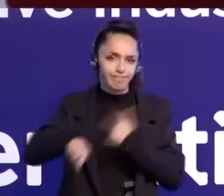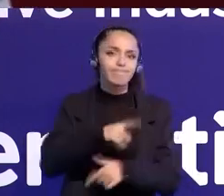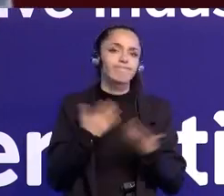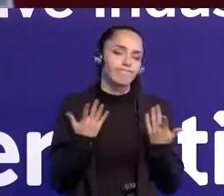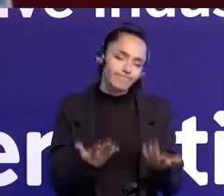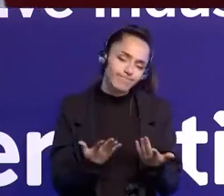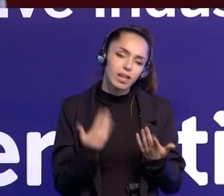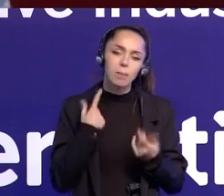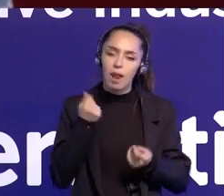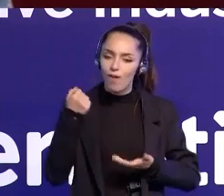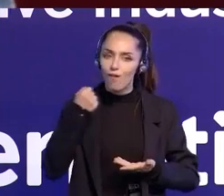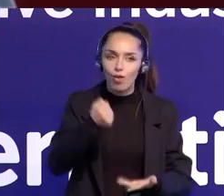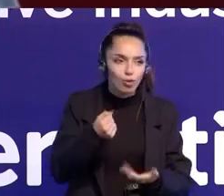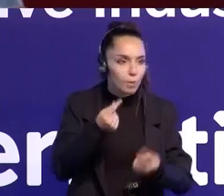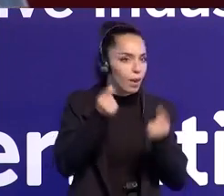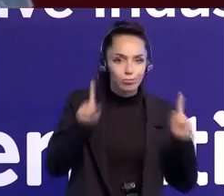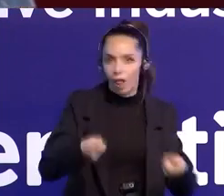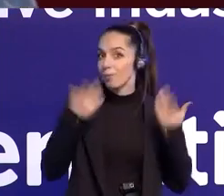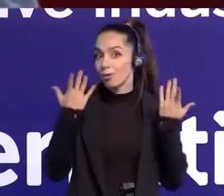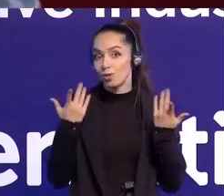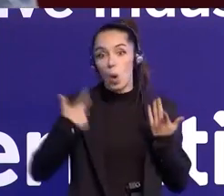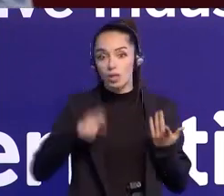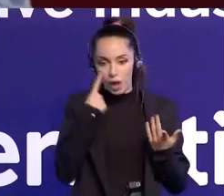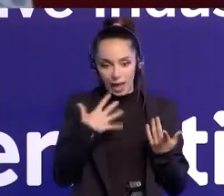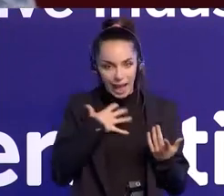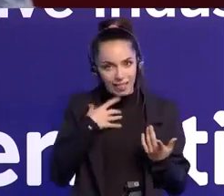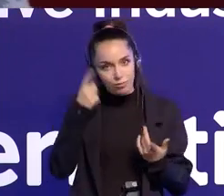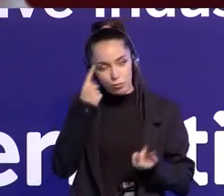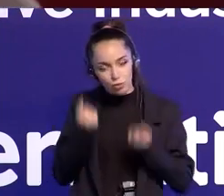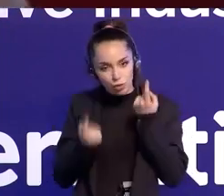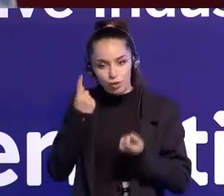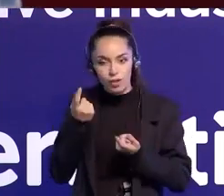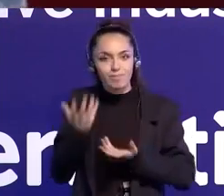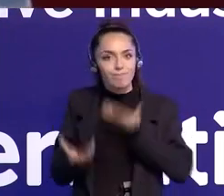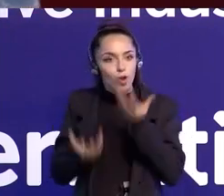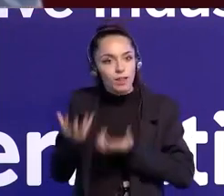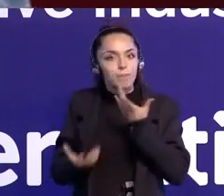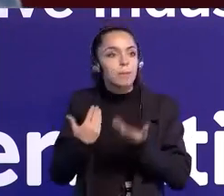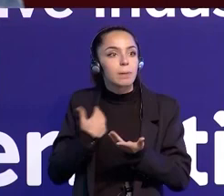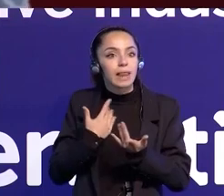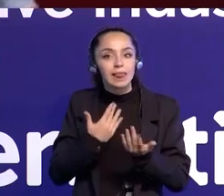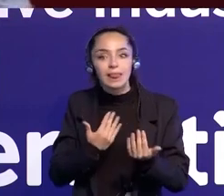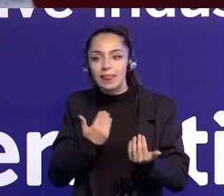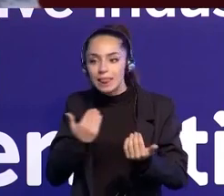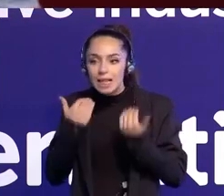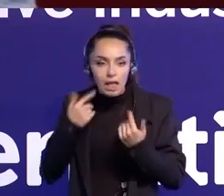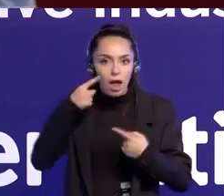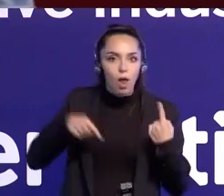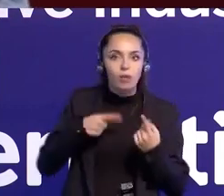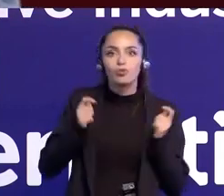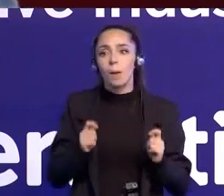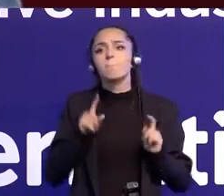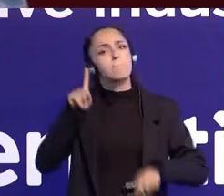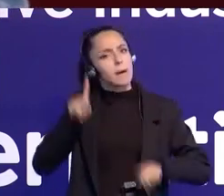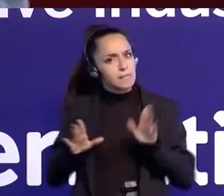to support specifically our creative industries. Of course, there were certain schemes to provide immediate